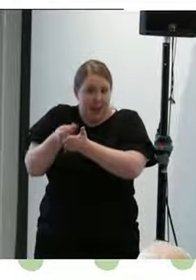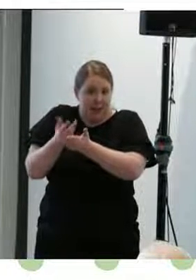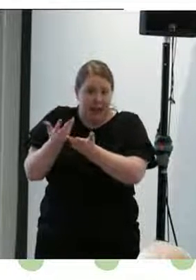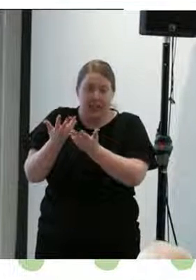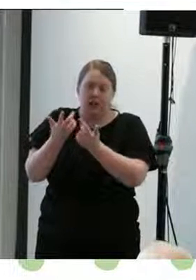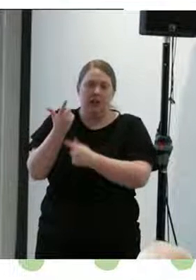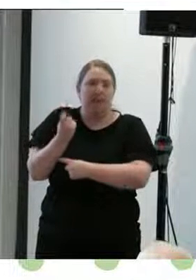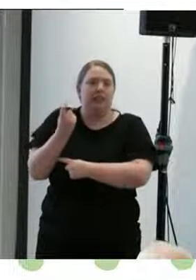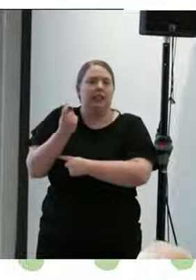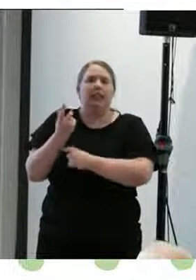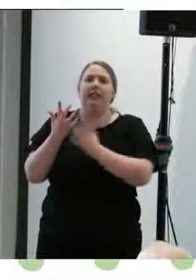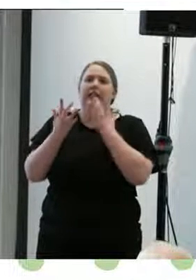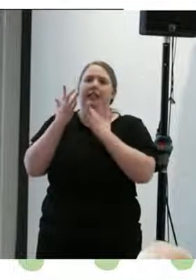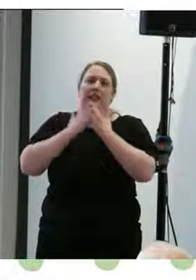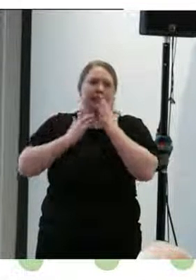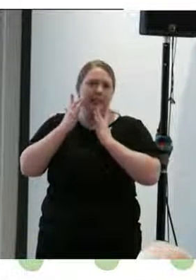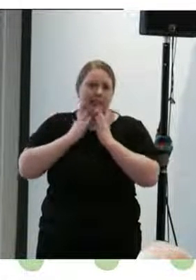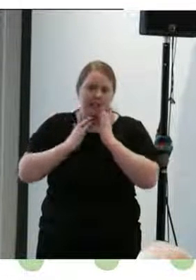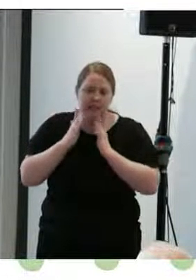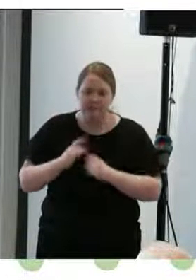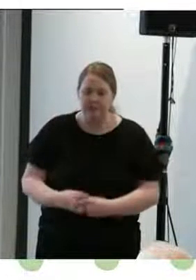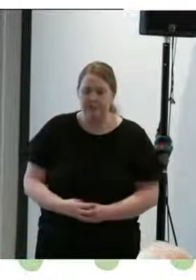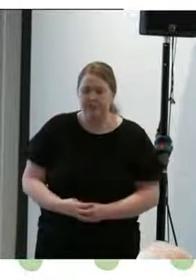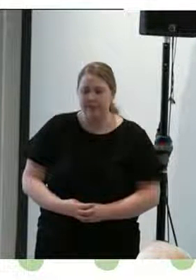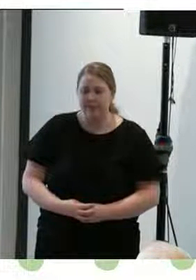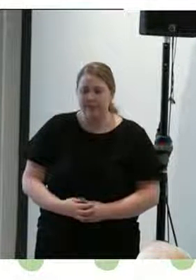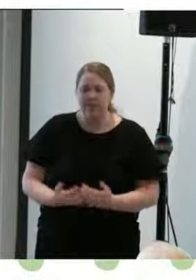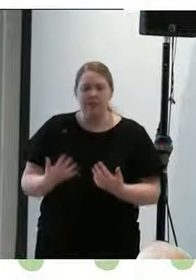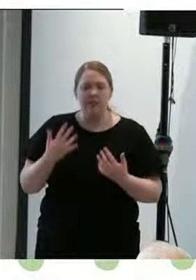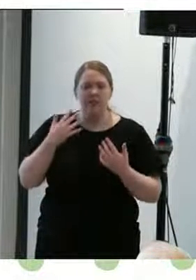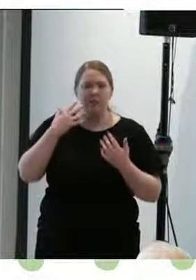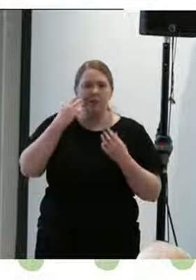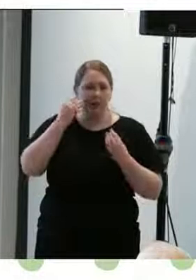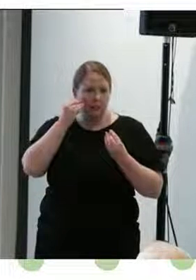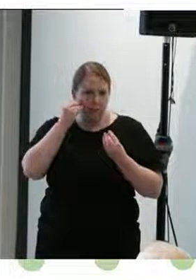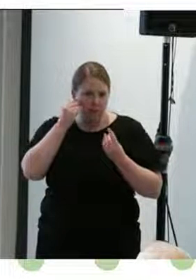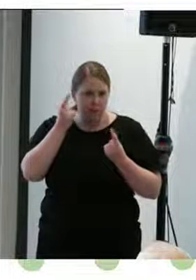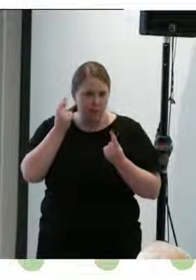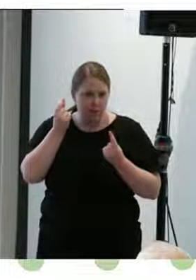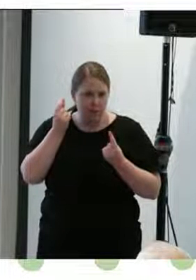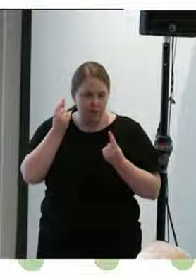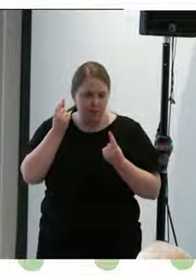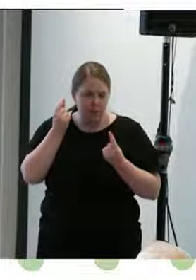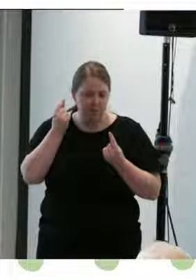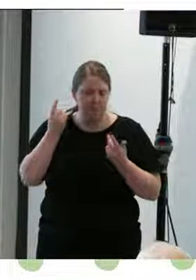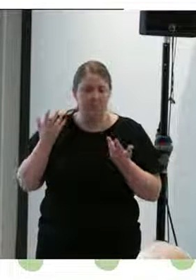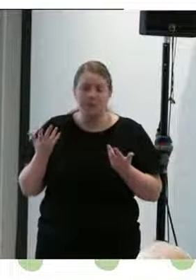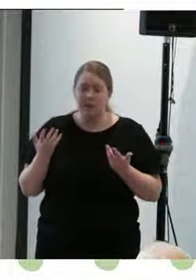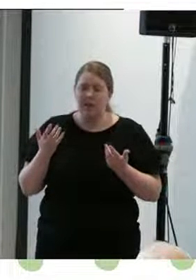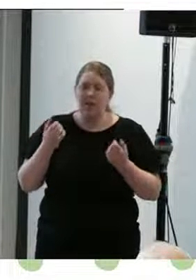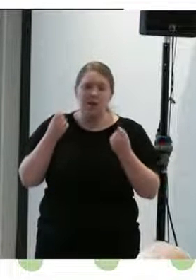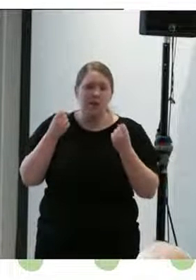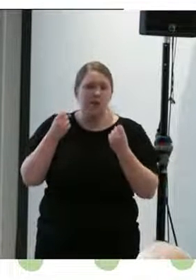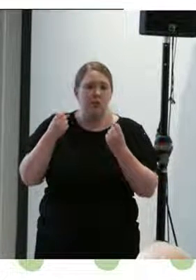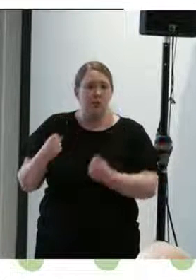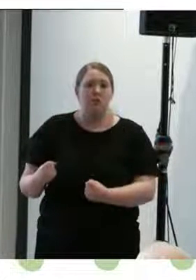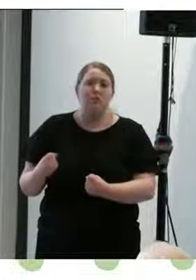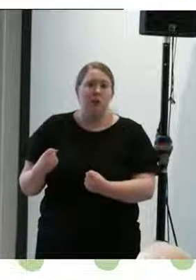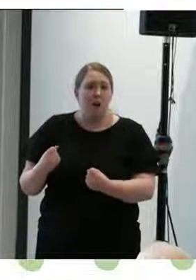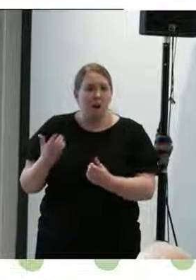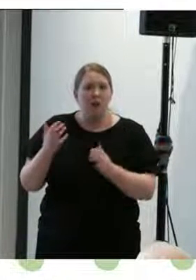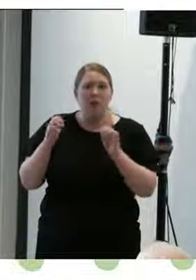scarce. If we think about what we might want to do about this, I think there is a strong case for reducing